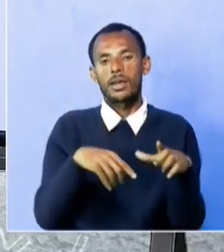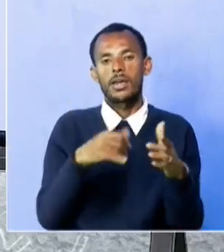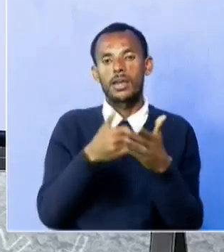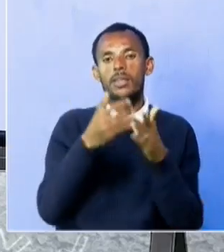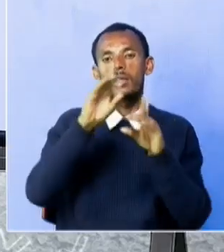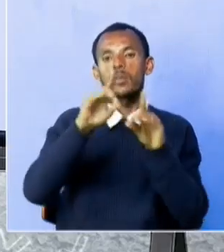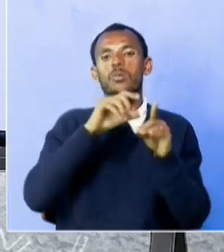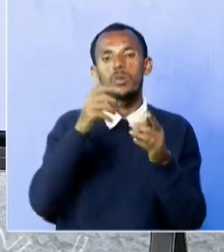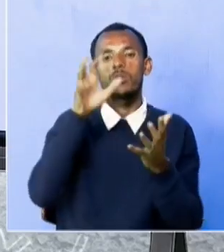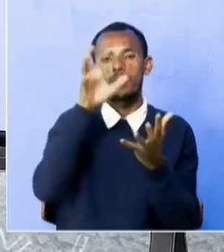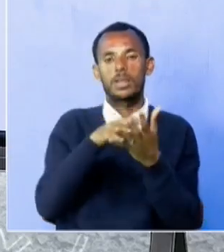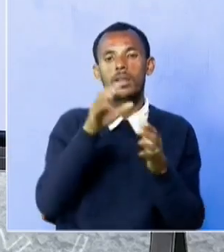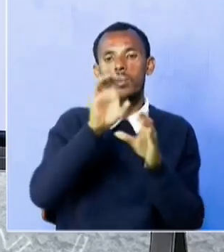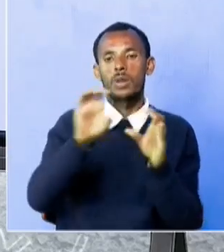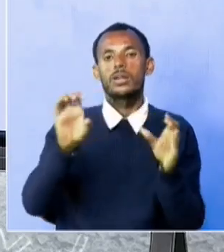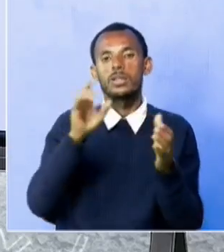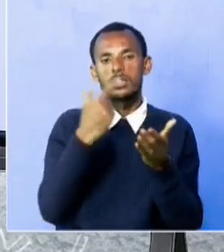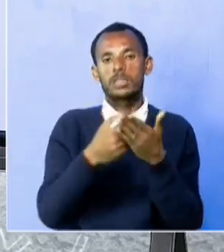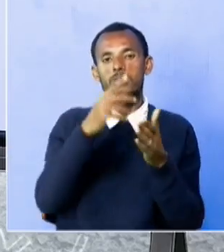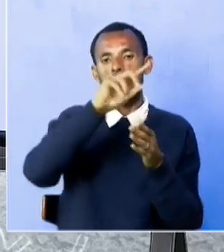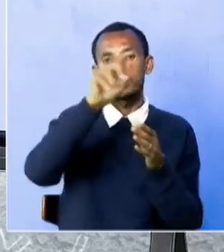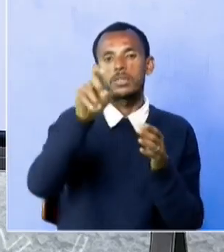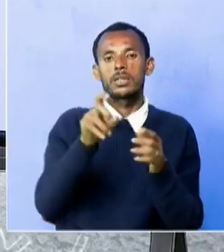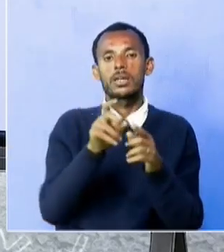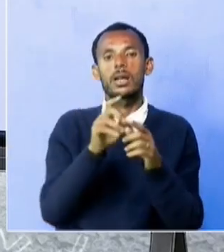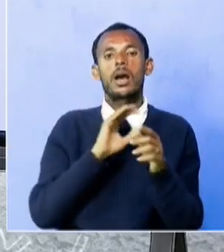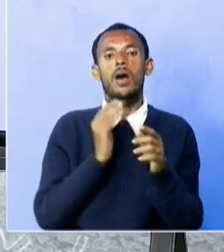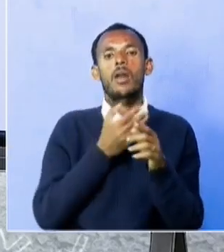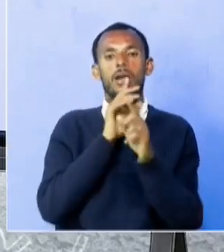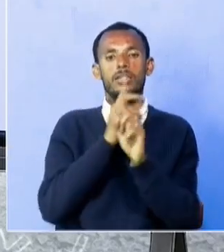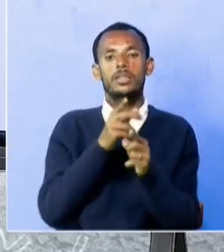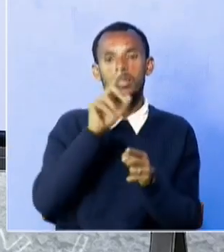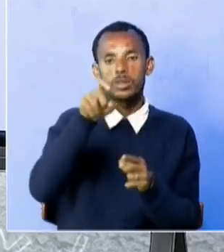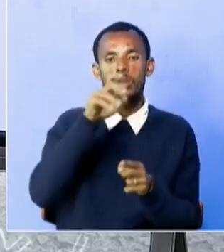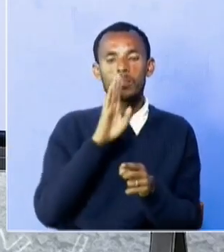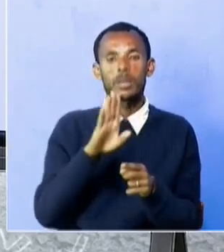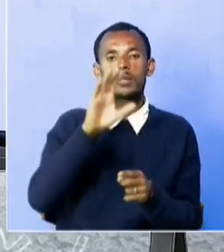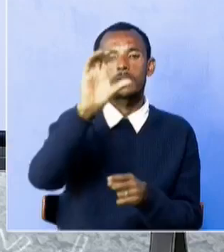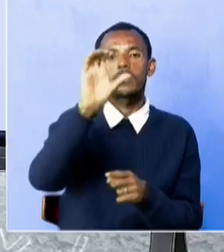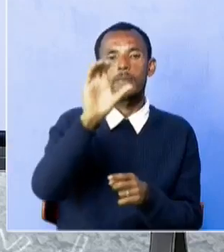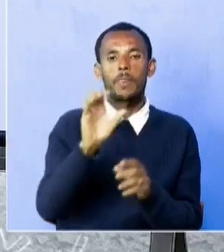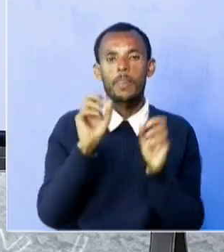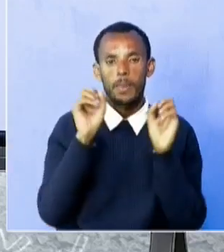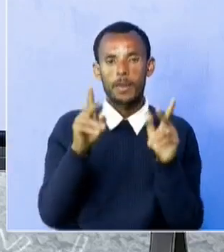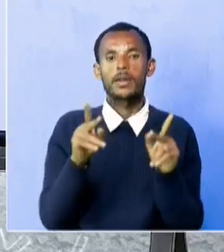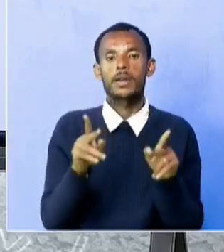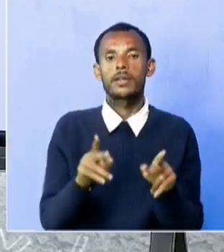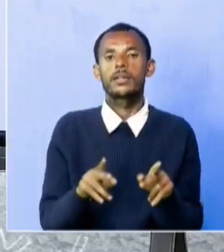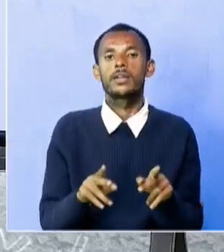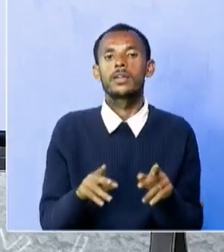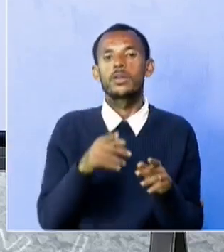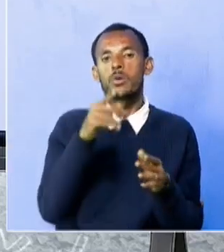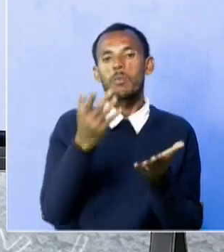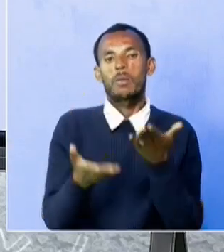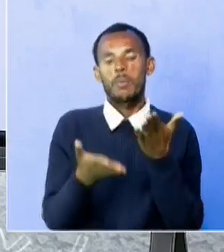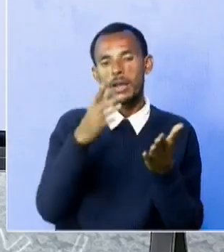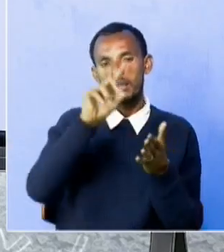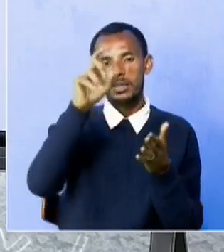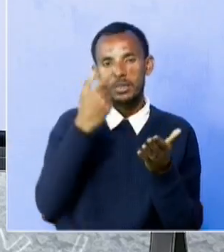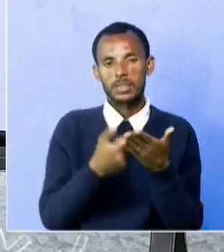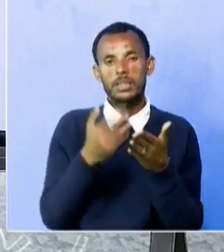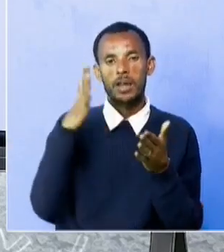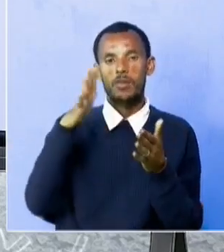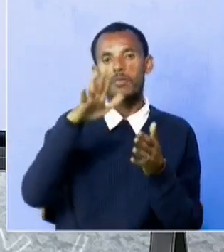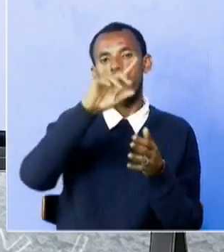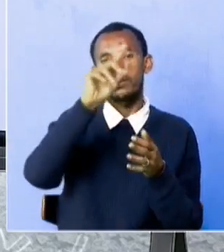do not contain a chord. So for this question, our answer should be C. Okay, so you may be asked this kind of